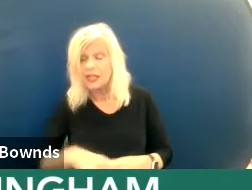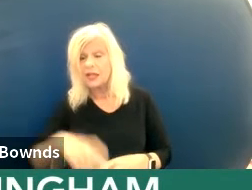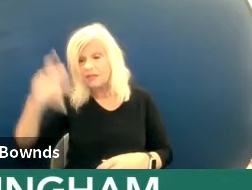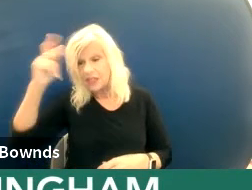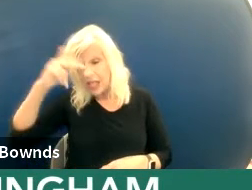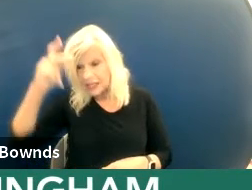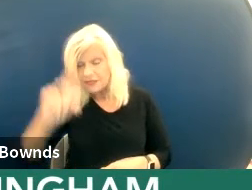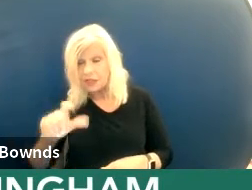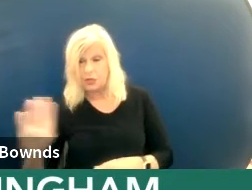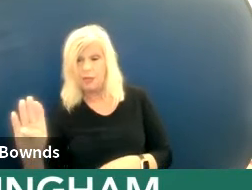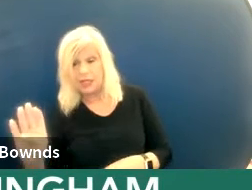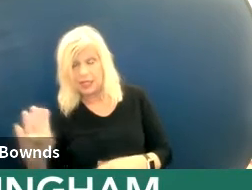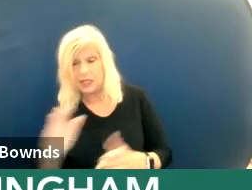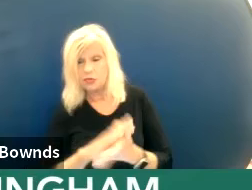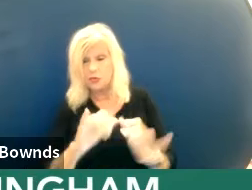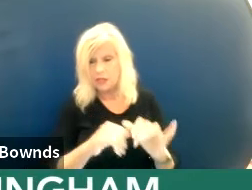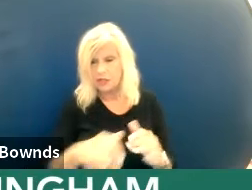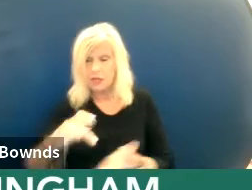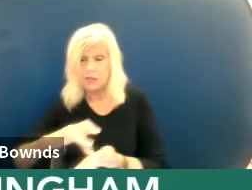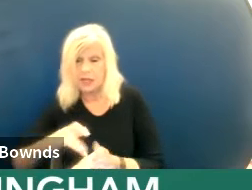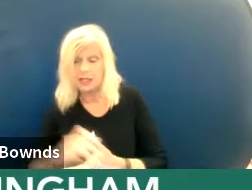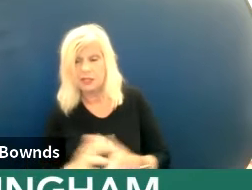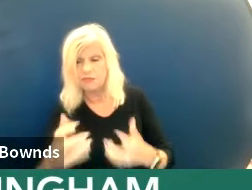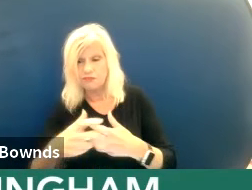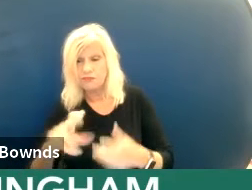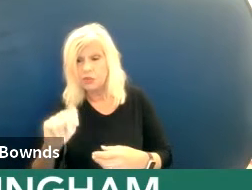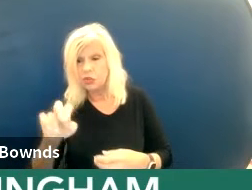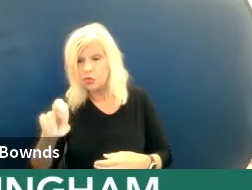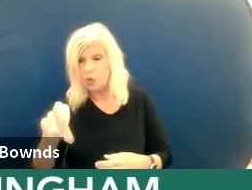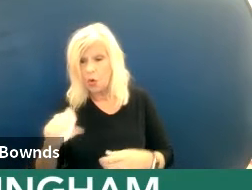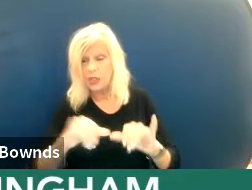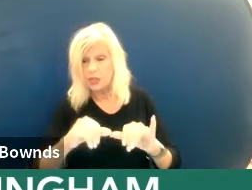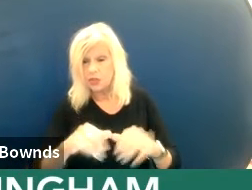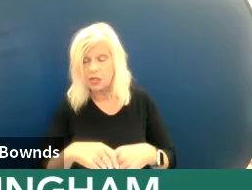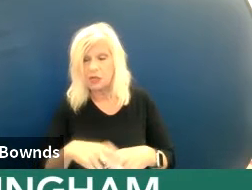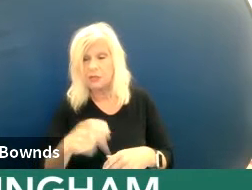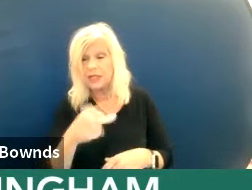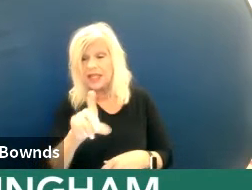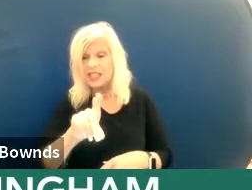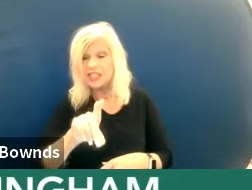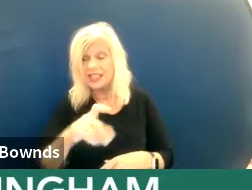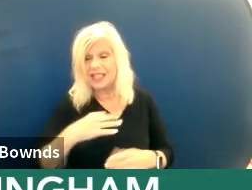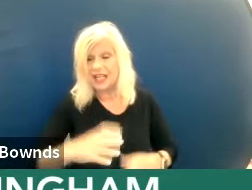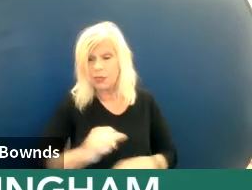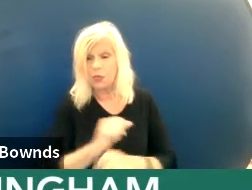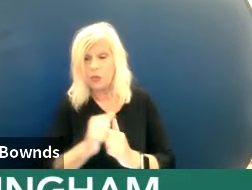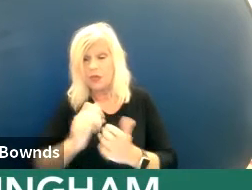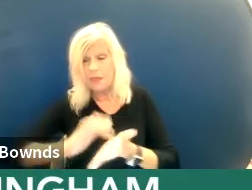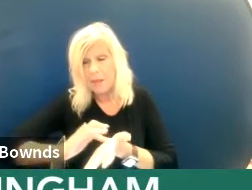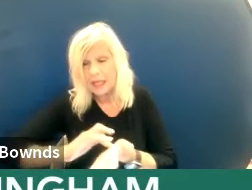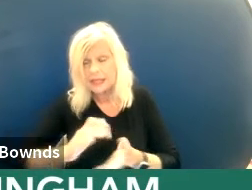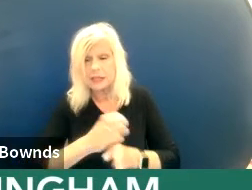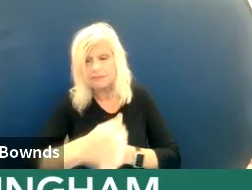UAB Schools of Engineering and Medicine. Neuroengineering doctoral candidates will work with medicine and